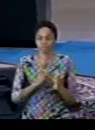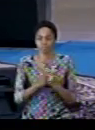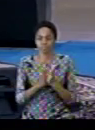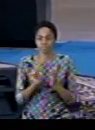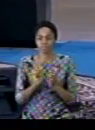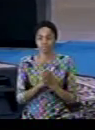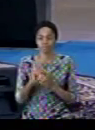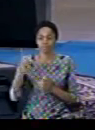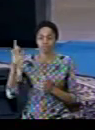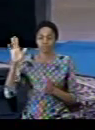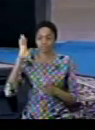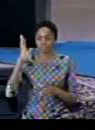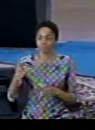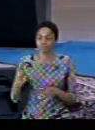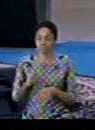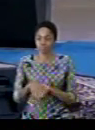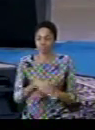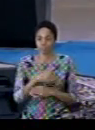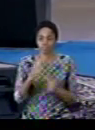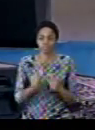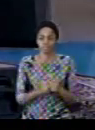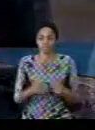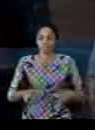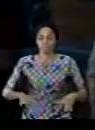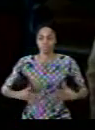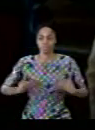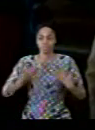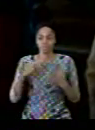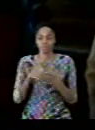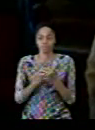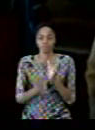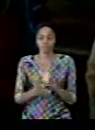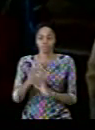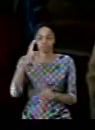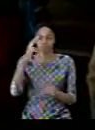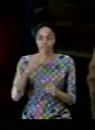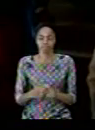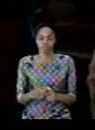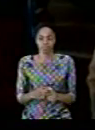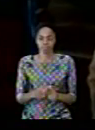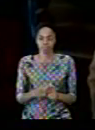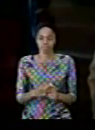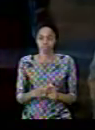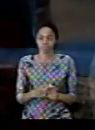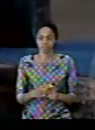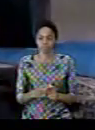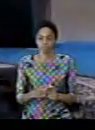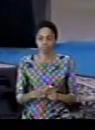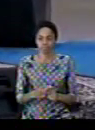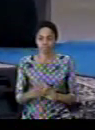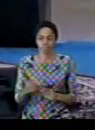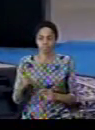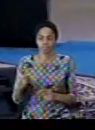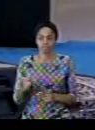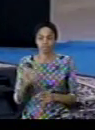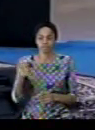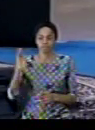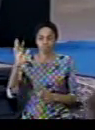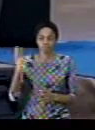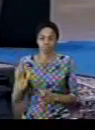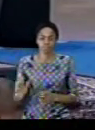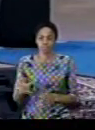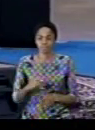impact every life in Jesus' name. Amen. The minister's